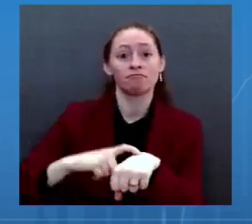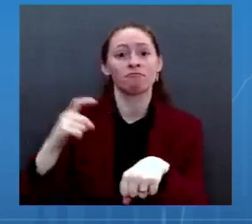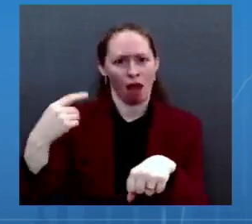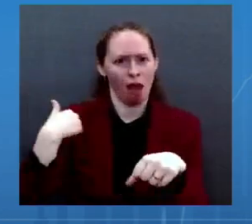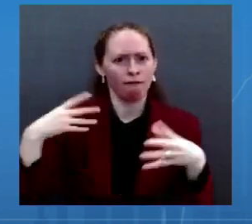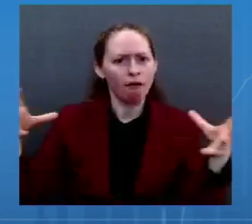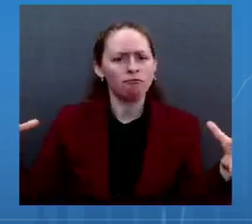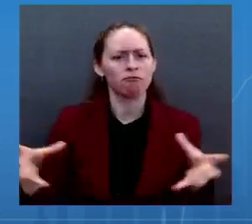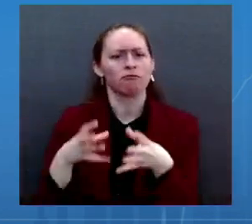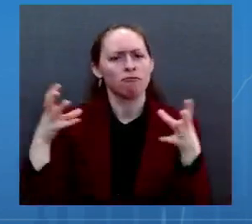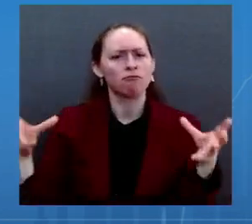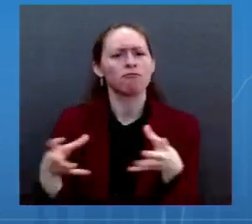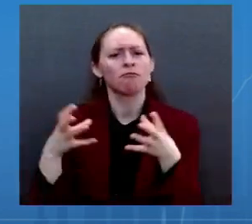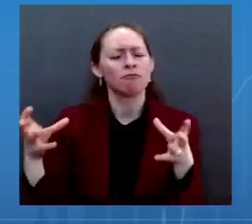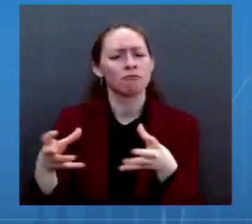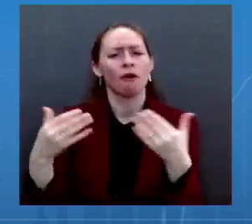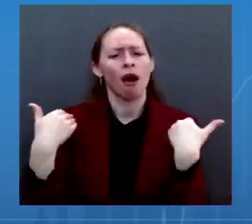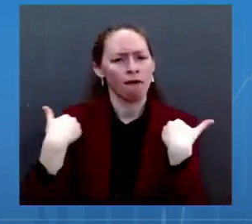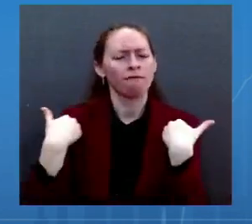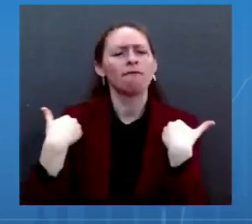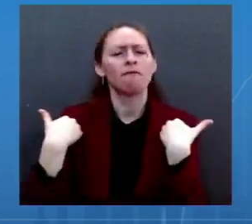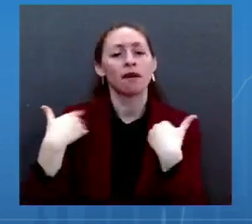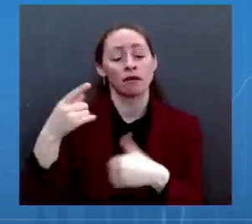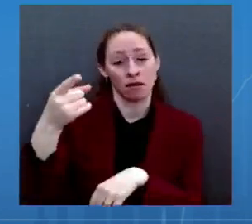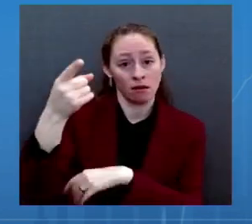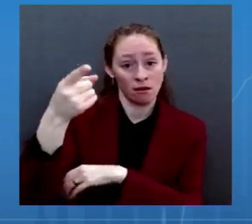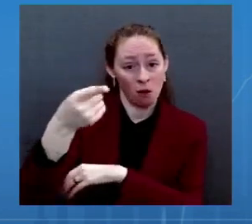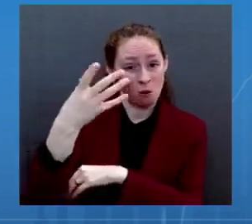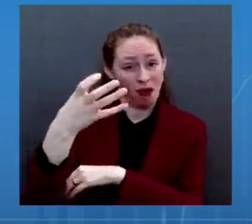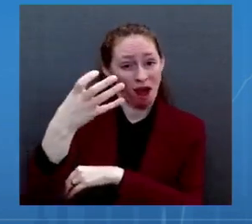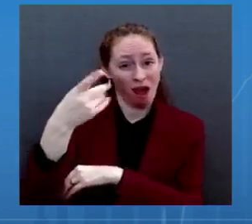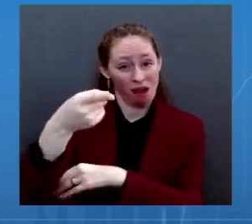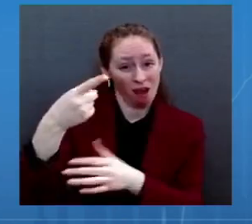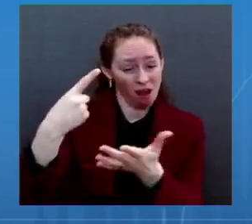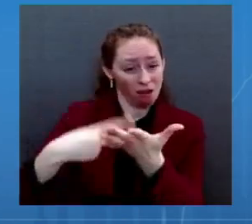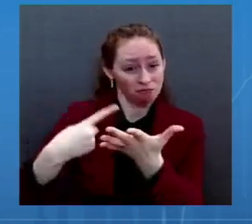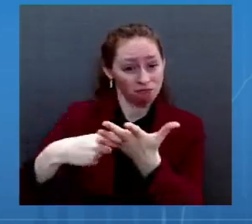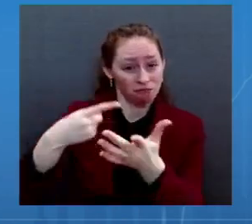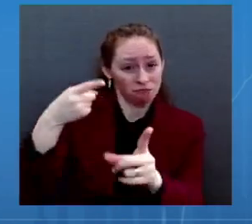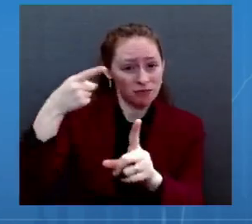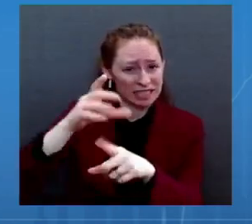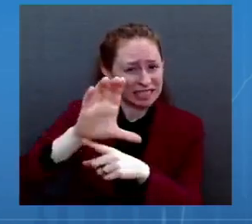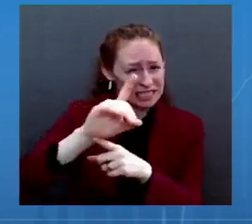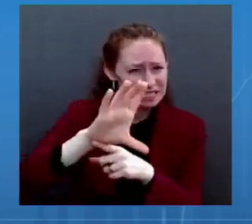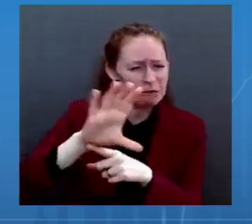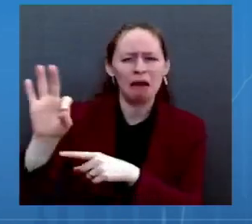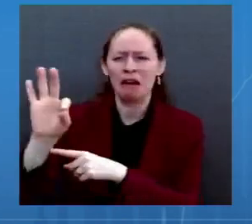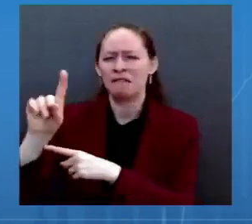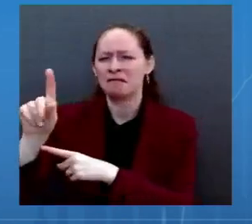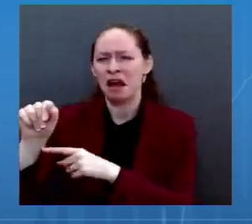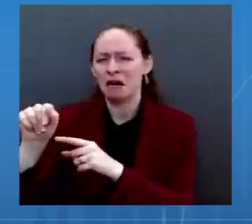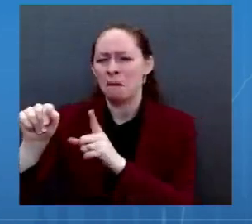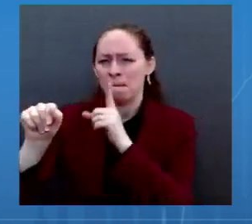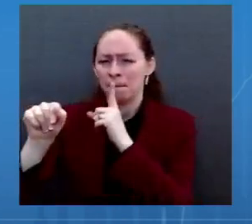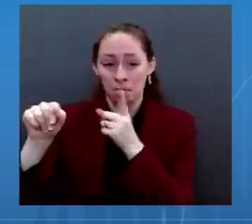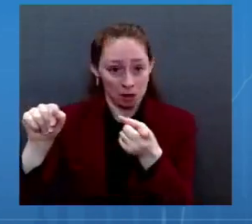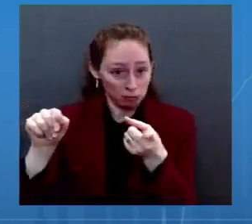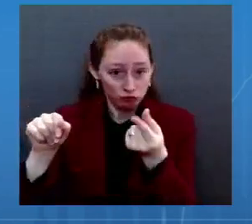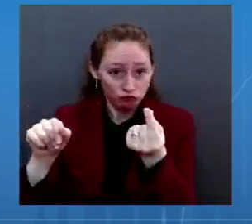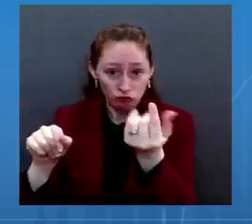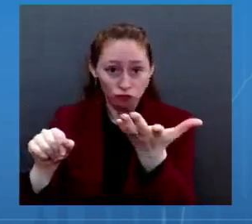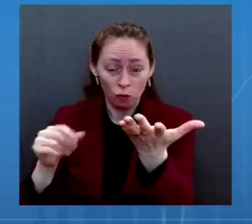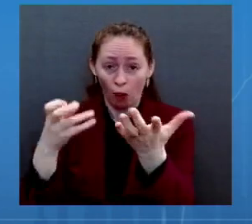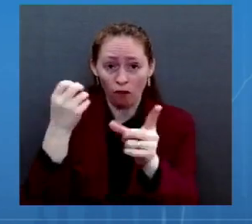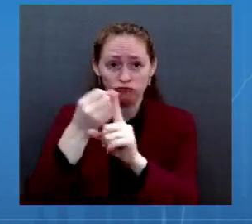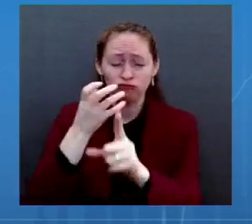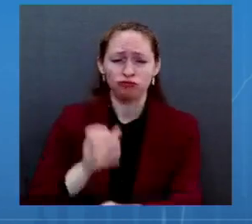your group of outside experts in the ACIP? Yeah, absolutely. And thank you for that question, Jackie. So obviously these are unprecedented times where there's